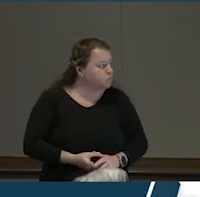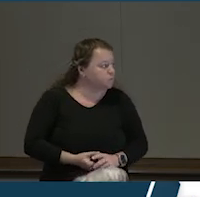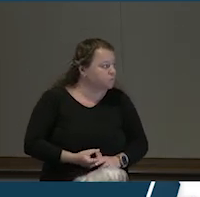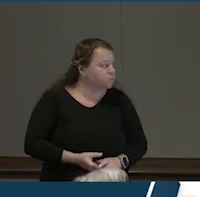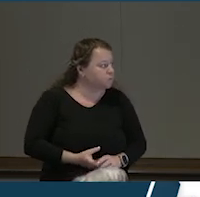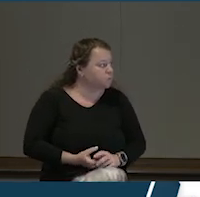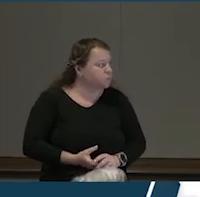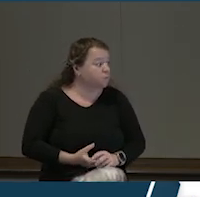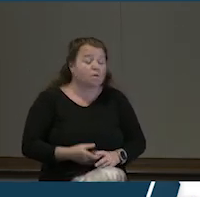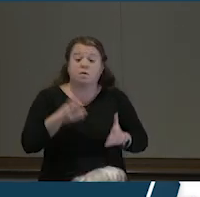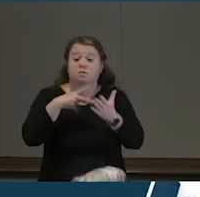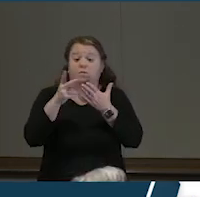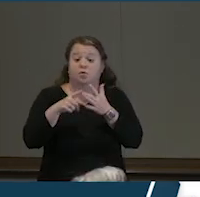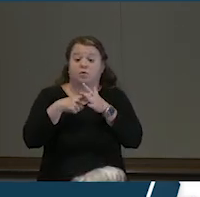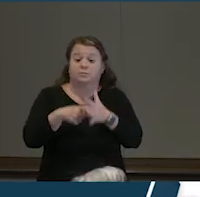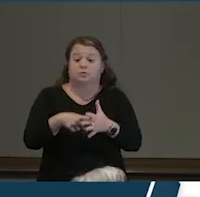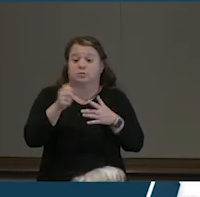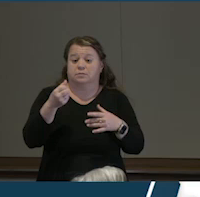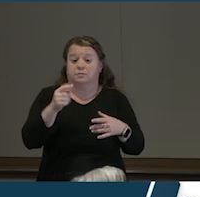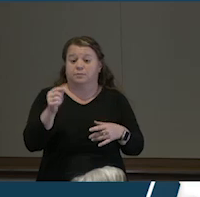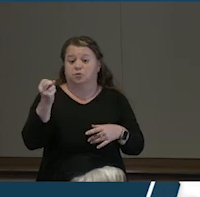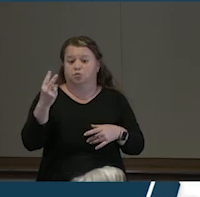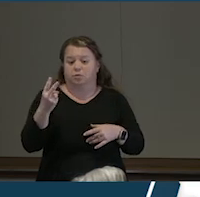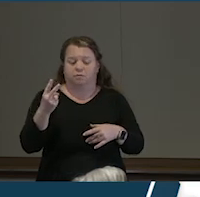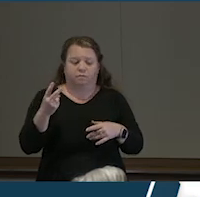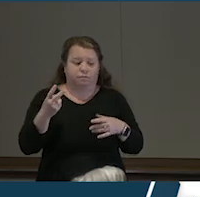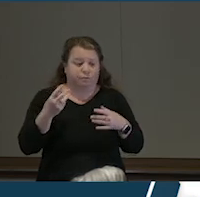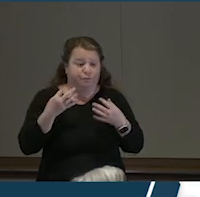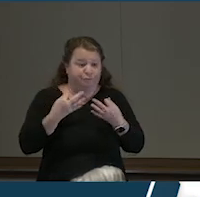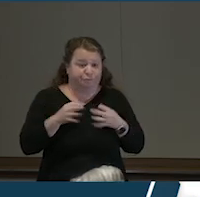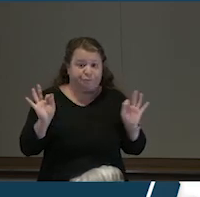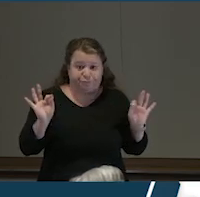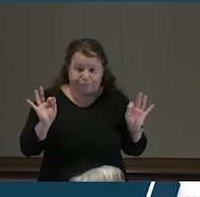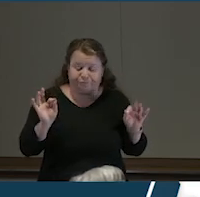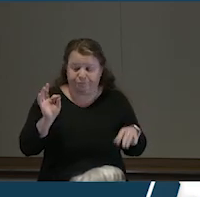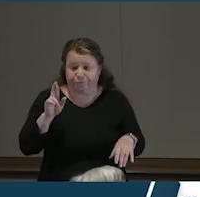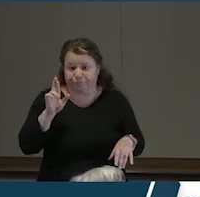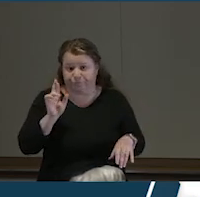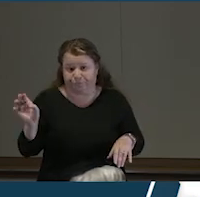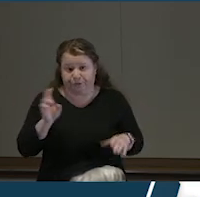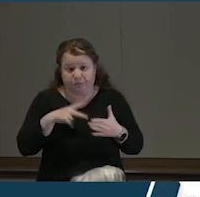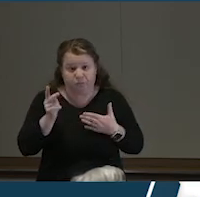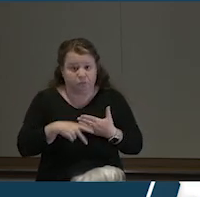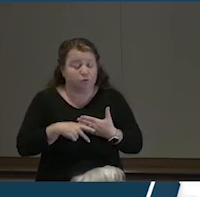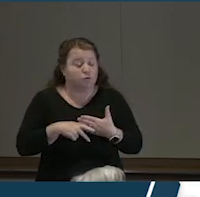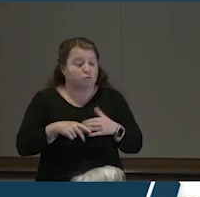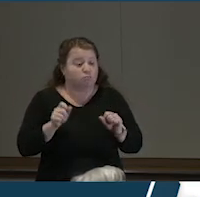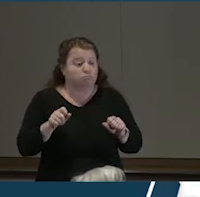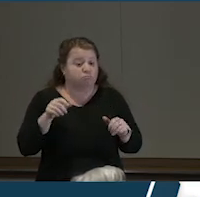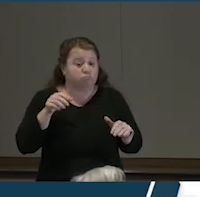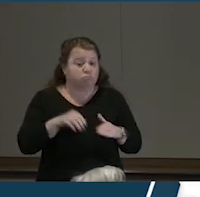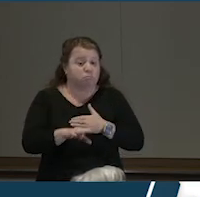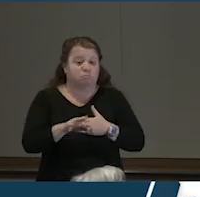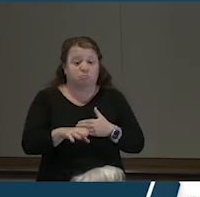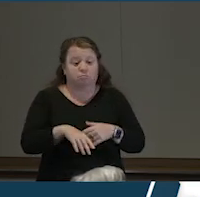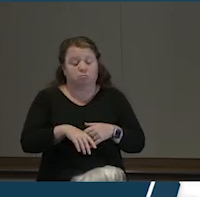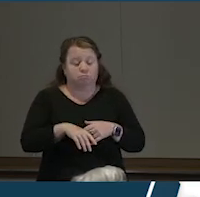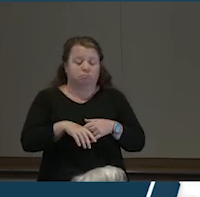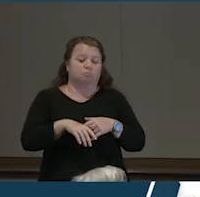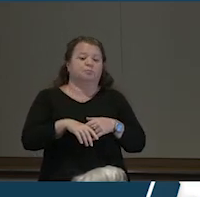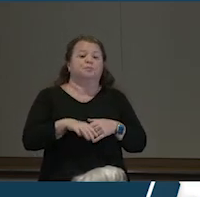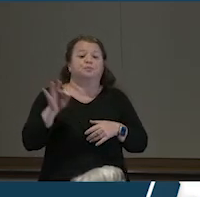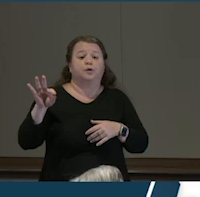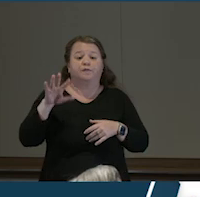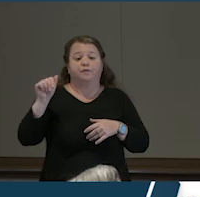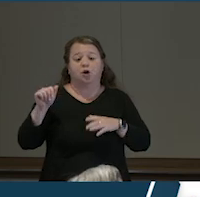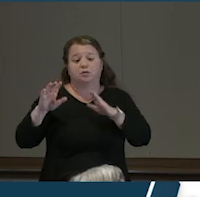it's going to be starting on September 12th. It is free. It is a free program to those who get into the program. It is fully funded by the